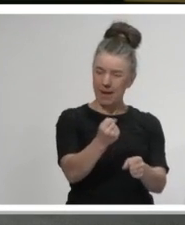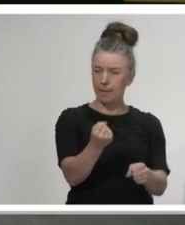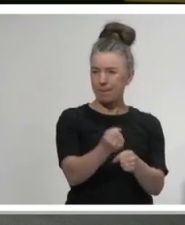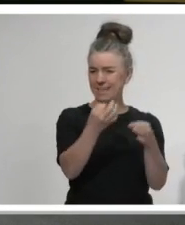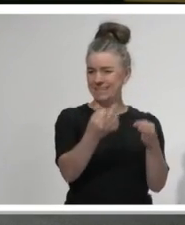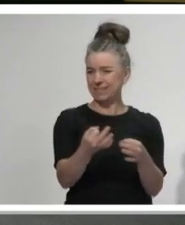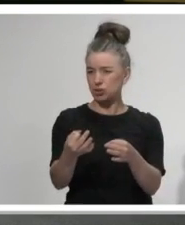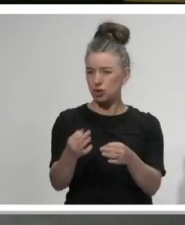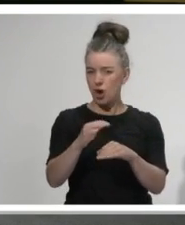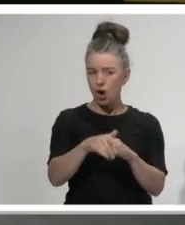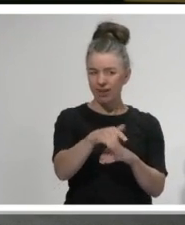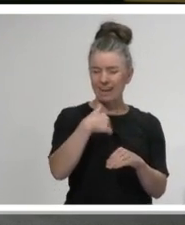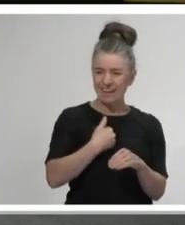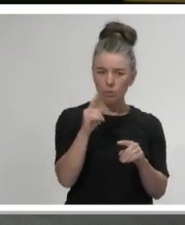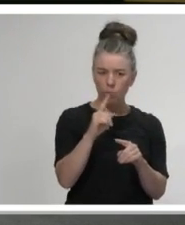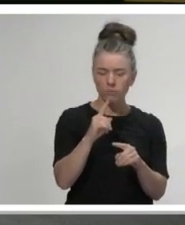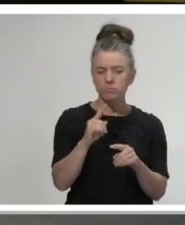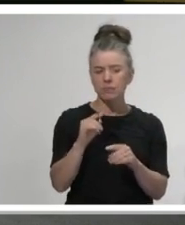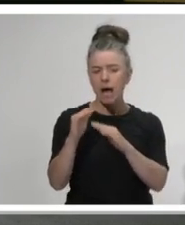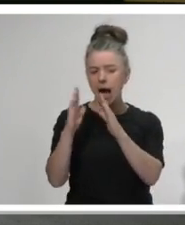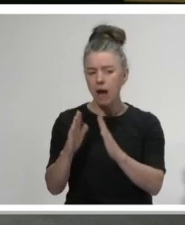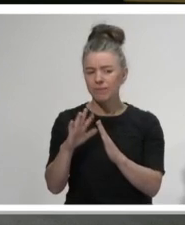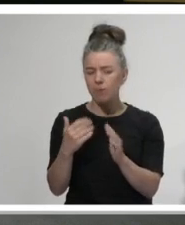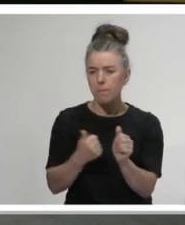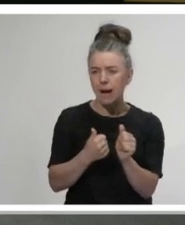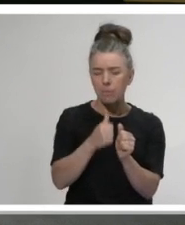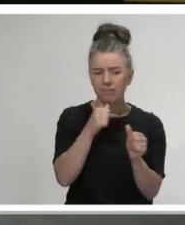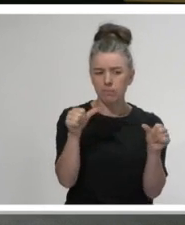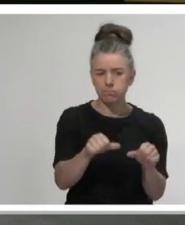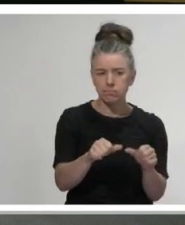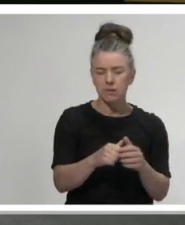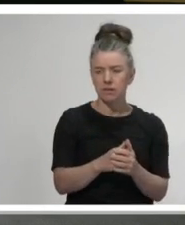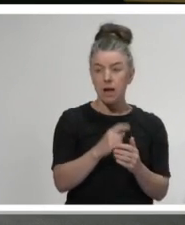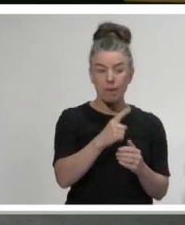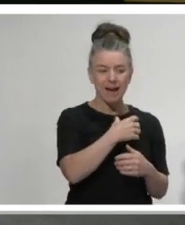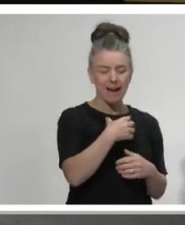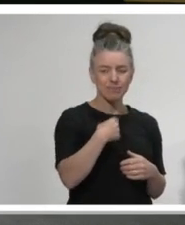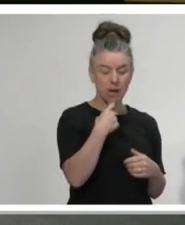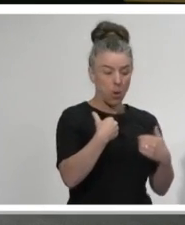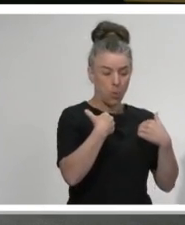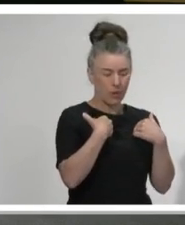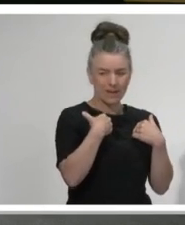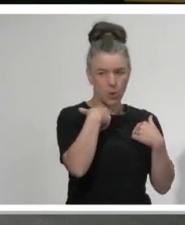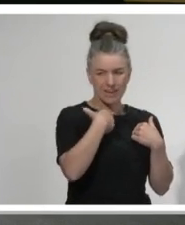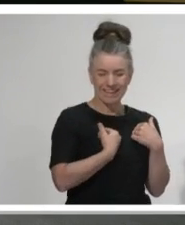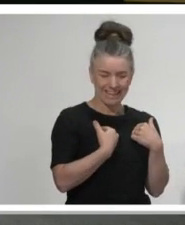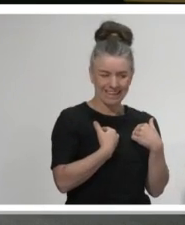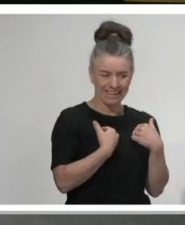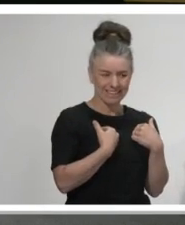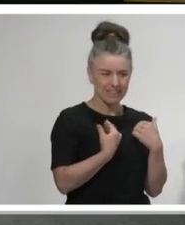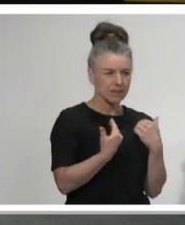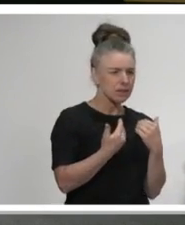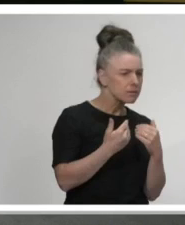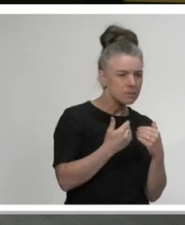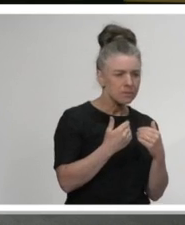what kind of security they will take on. But what we're saying is the government is not requiring that in terms of our 80% underwriting, but we're